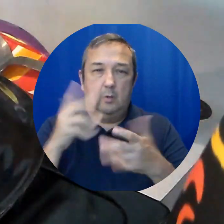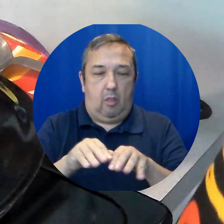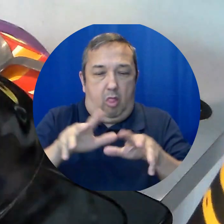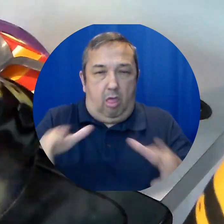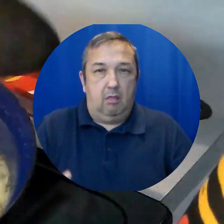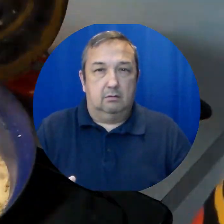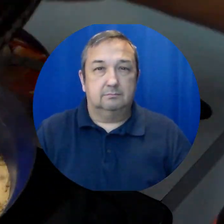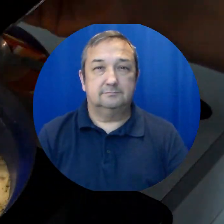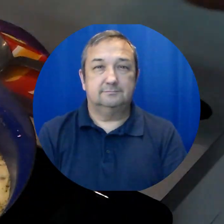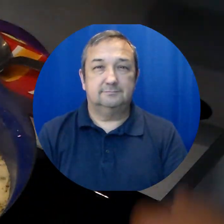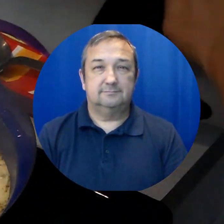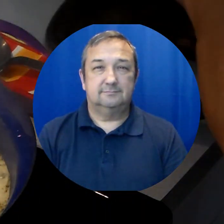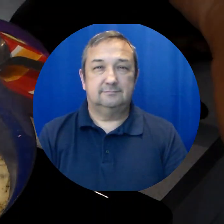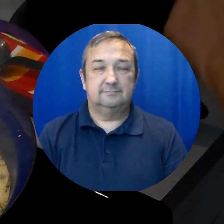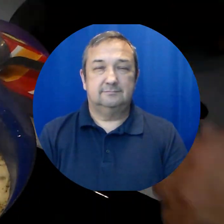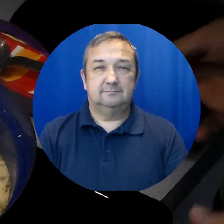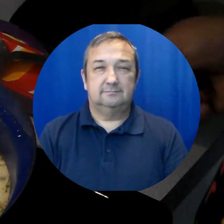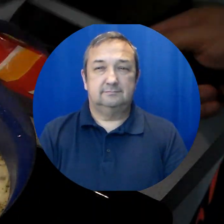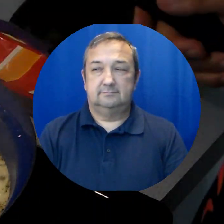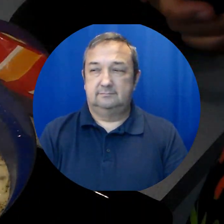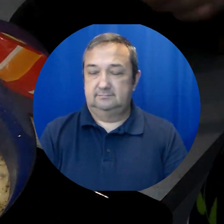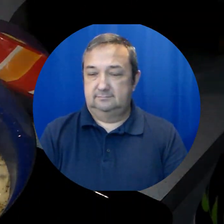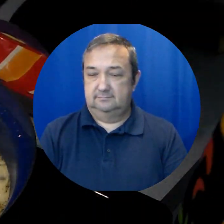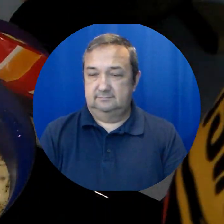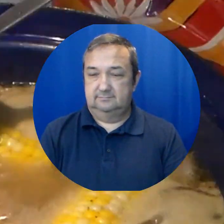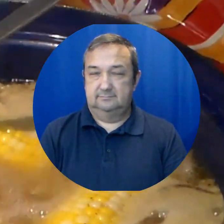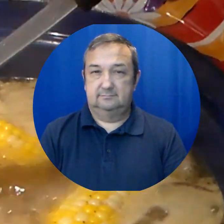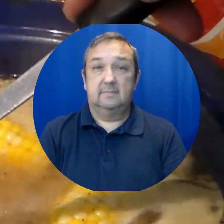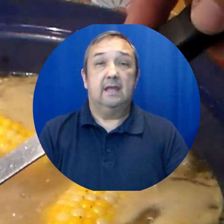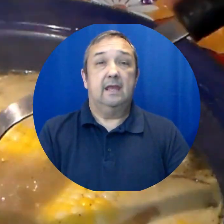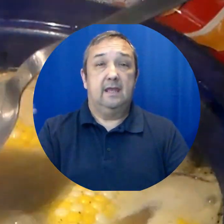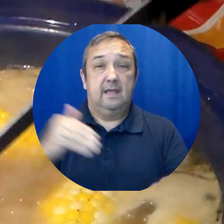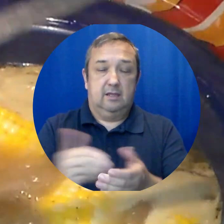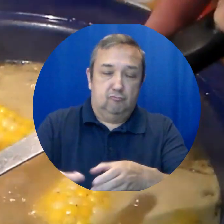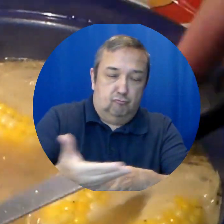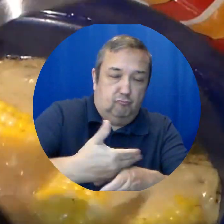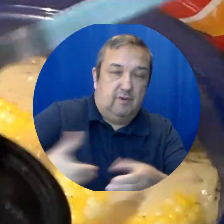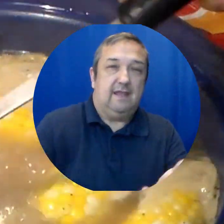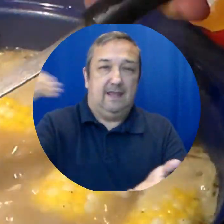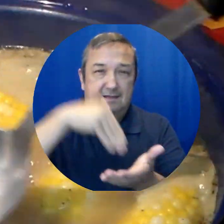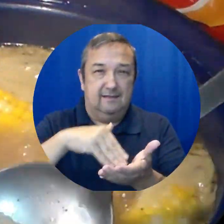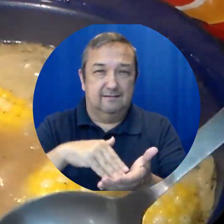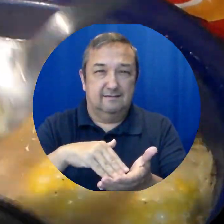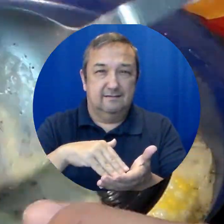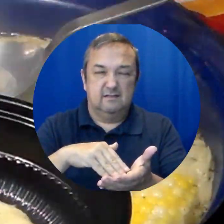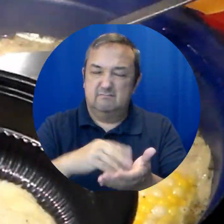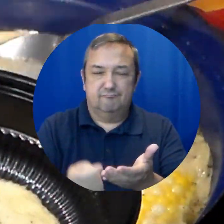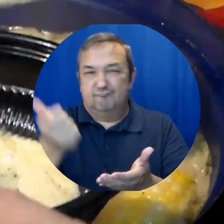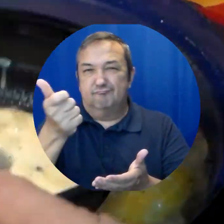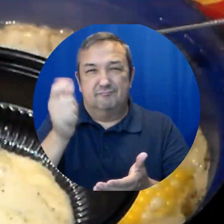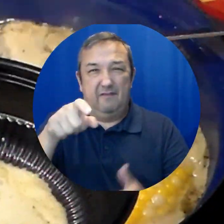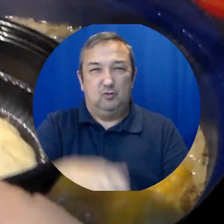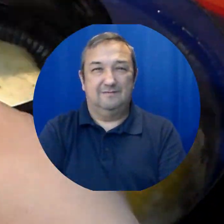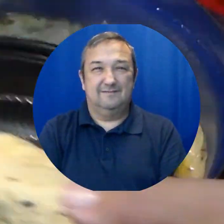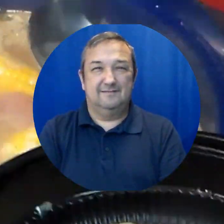from over boiling. Time for a skim. Need to get